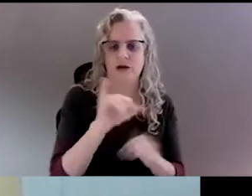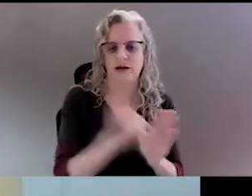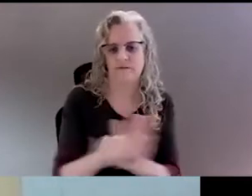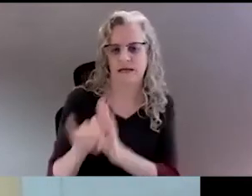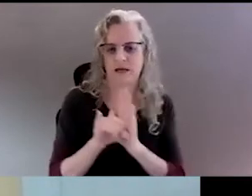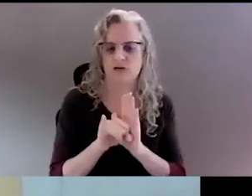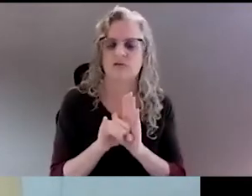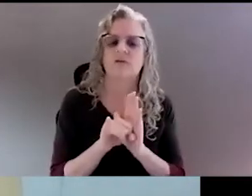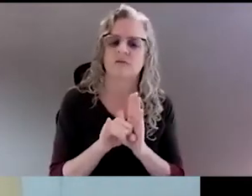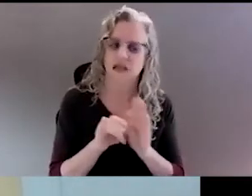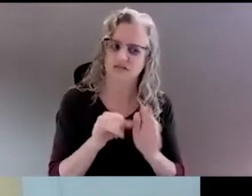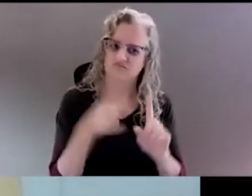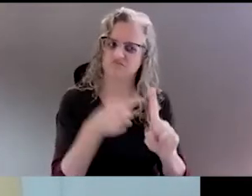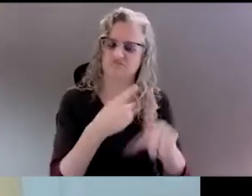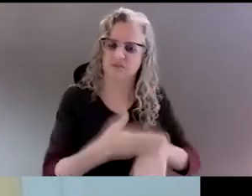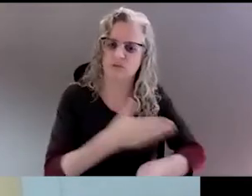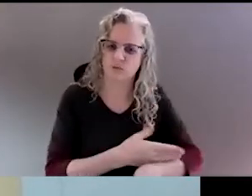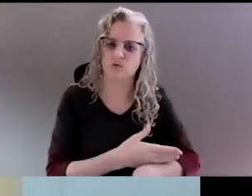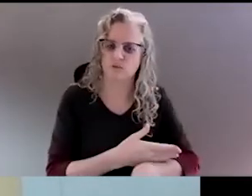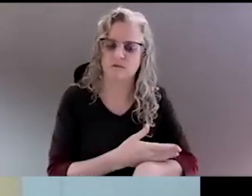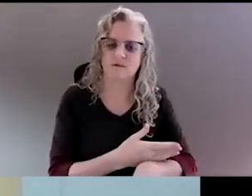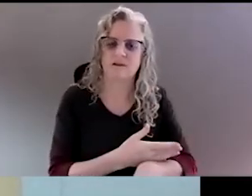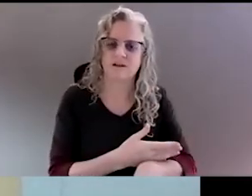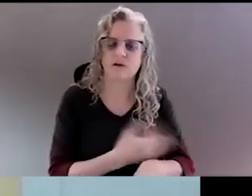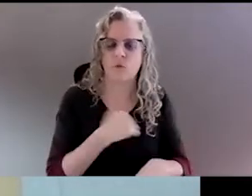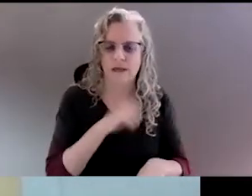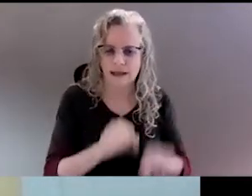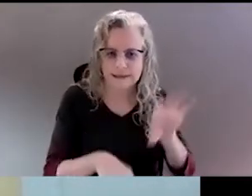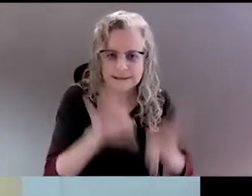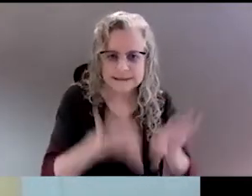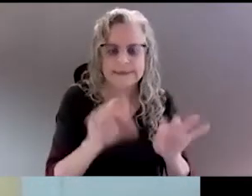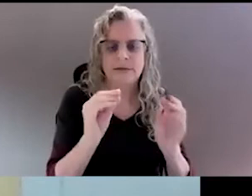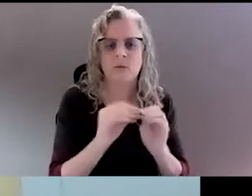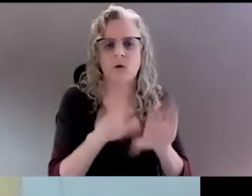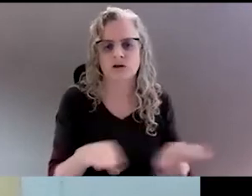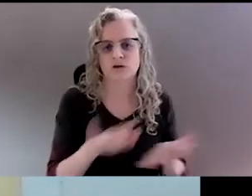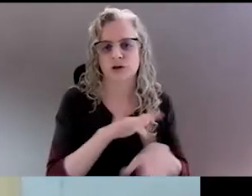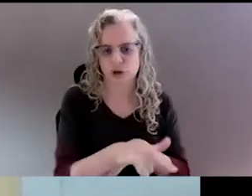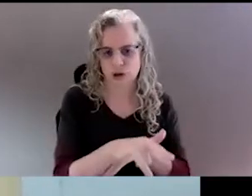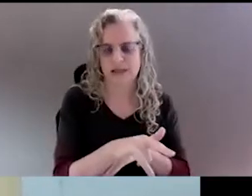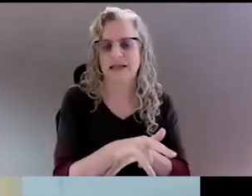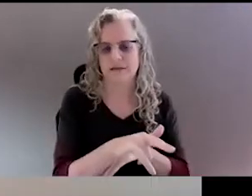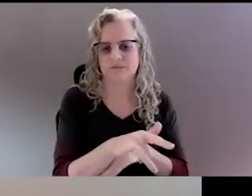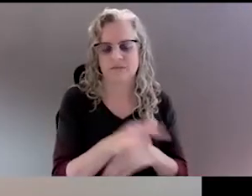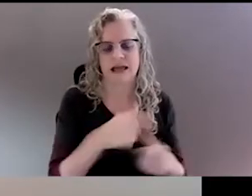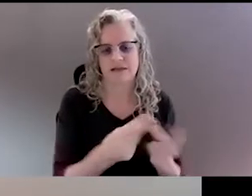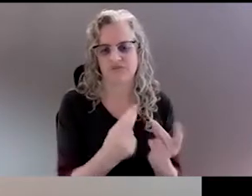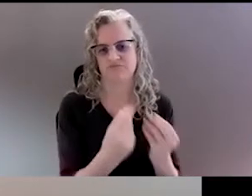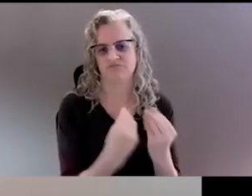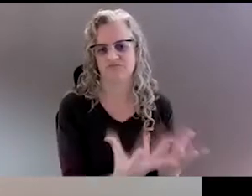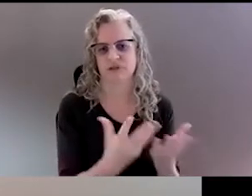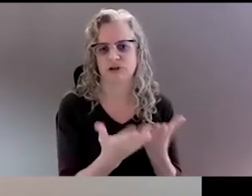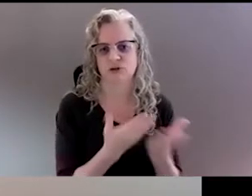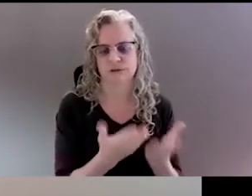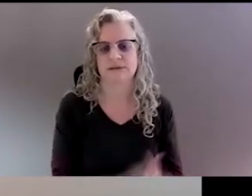so that more children are being identified early, so that they can get into the services that they need. So